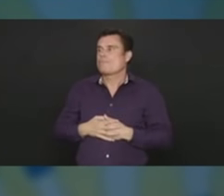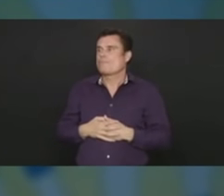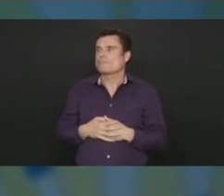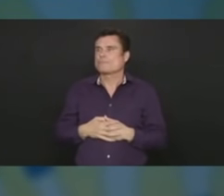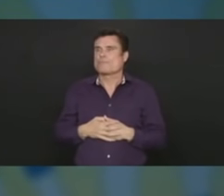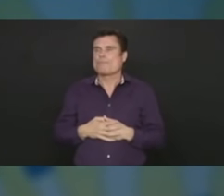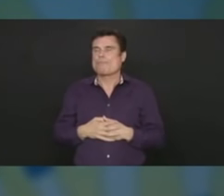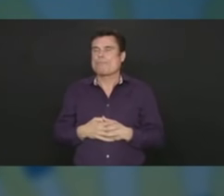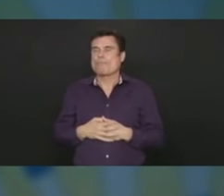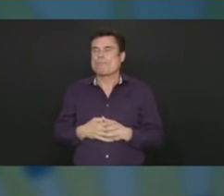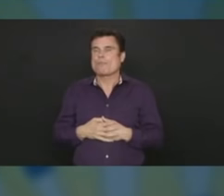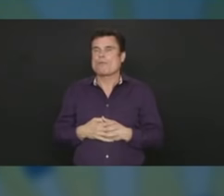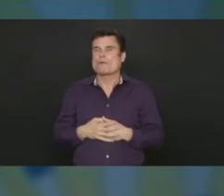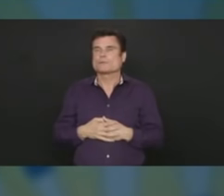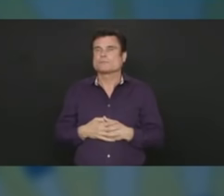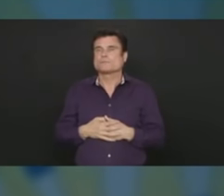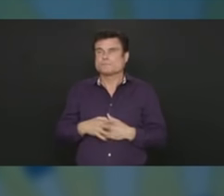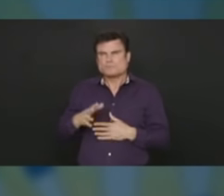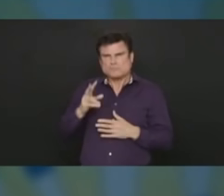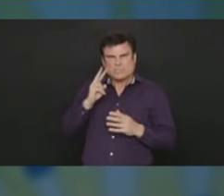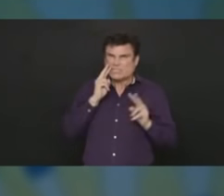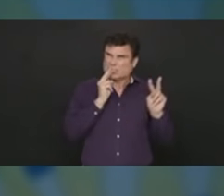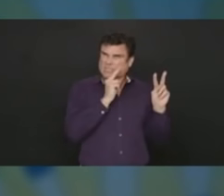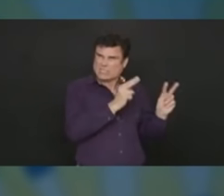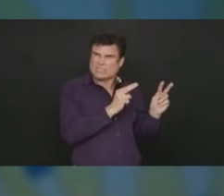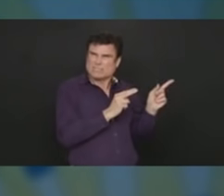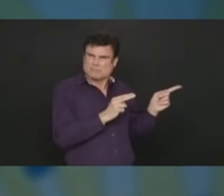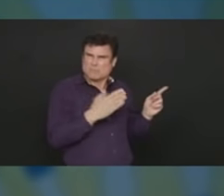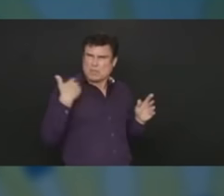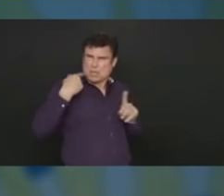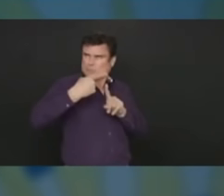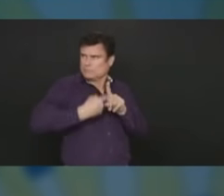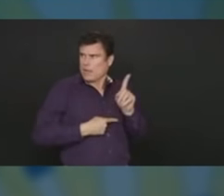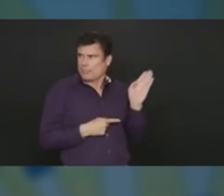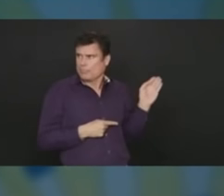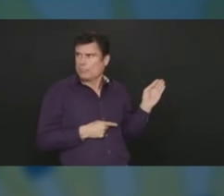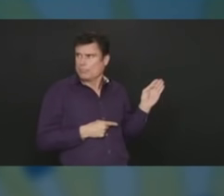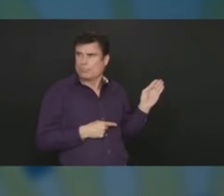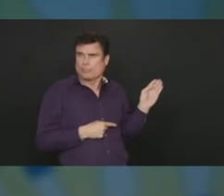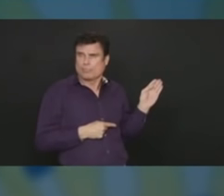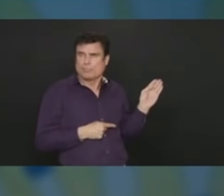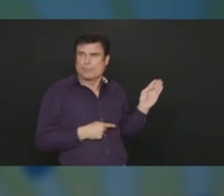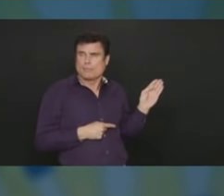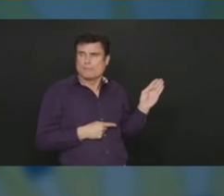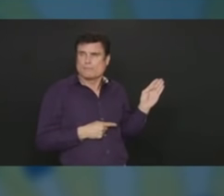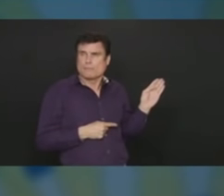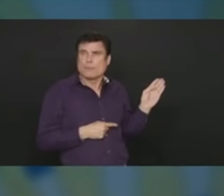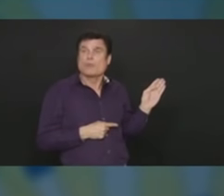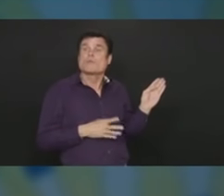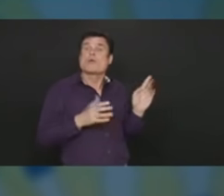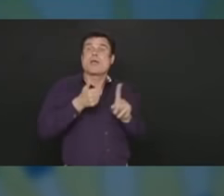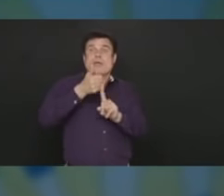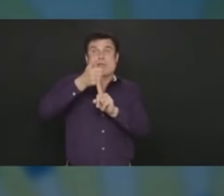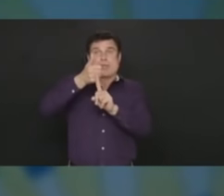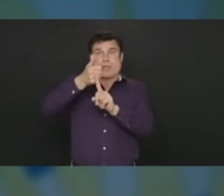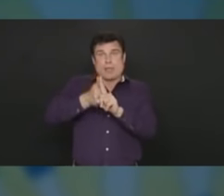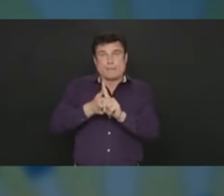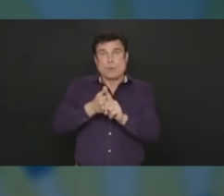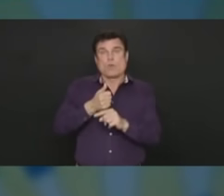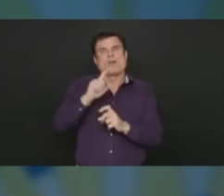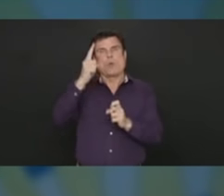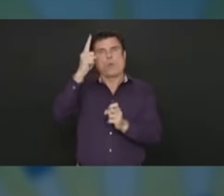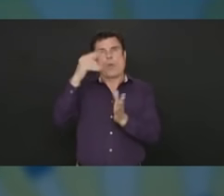per million population in British Columbia compared to the rest of Canada and to a number of other countries. And as you can